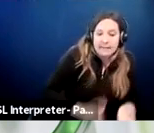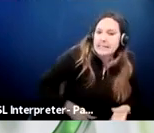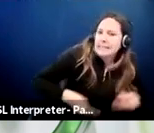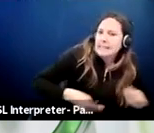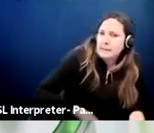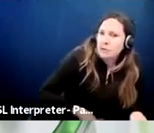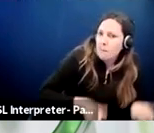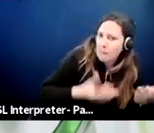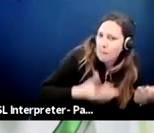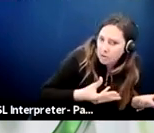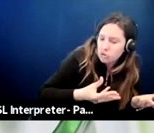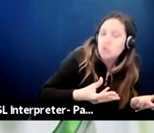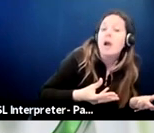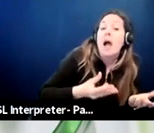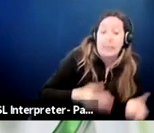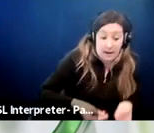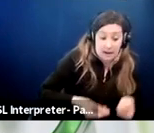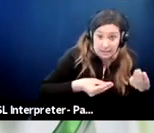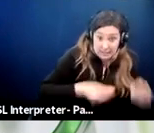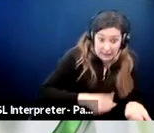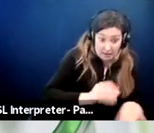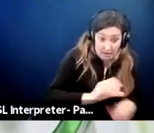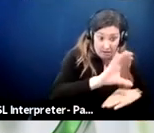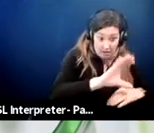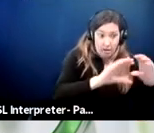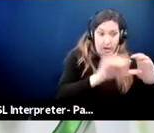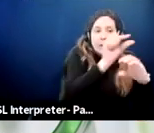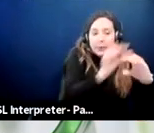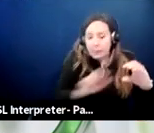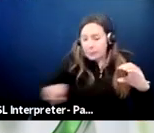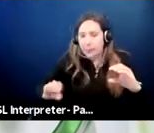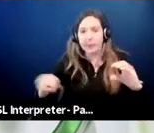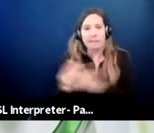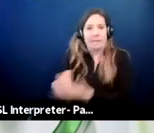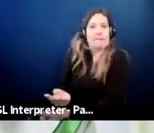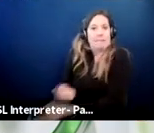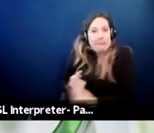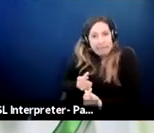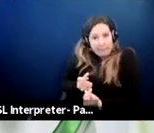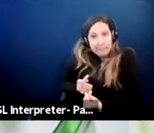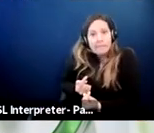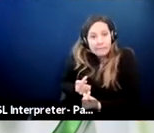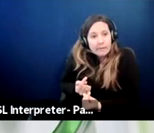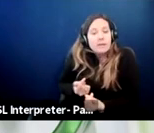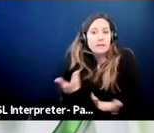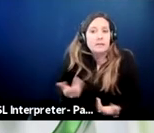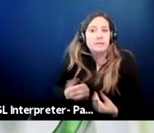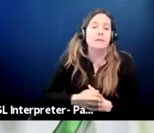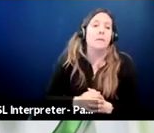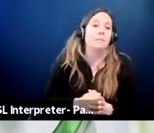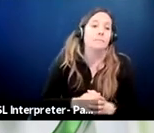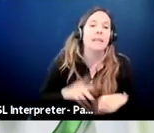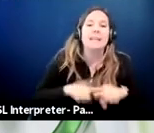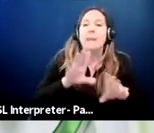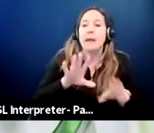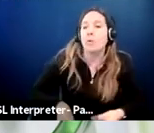spent, and then you get a portion of that back. How government grants work, it's all about future spend and forecasted spend. So let's